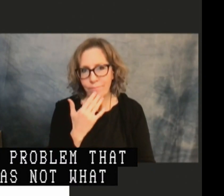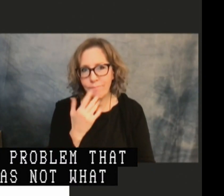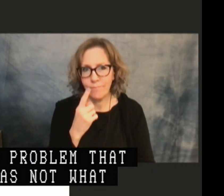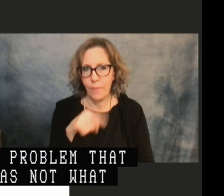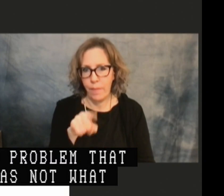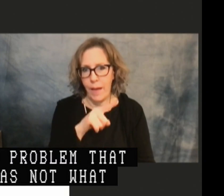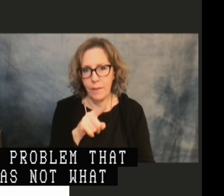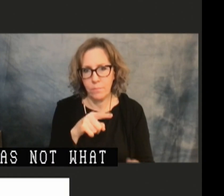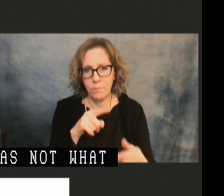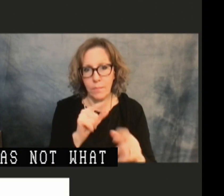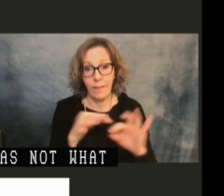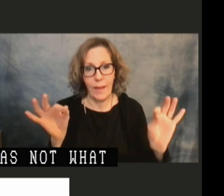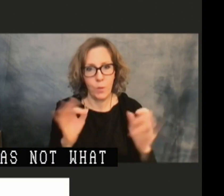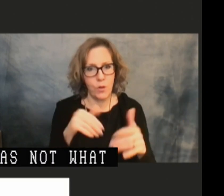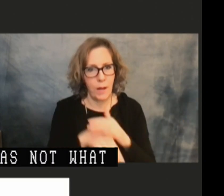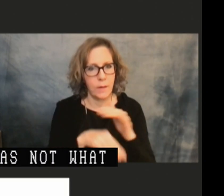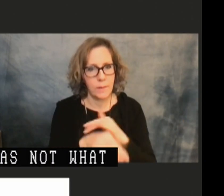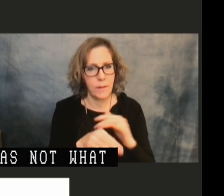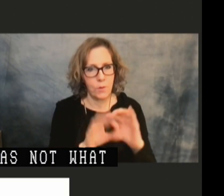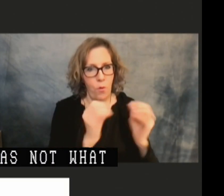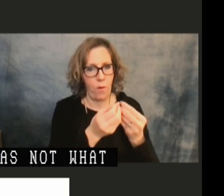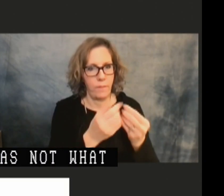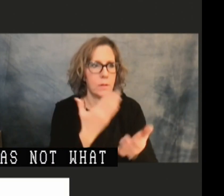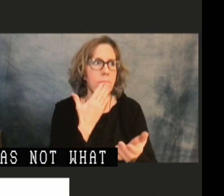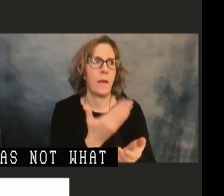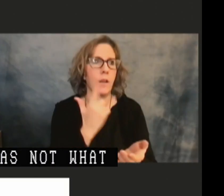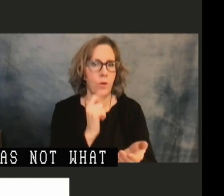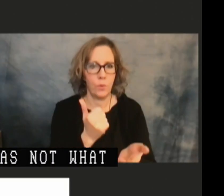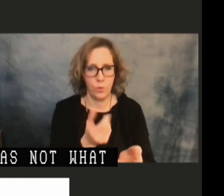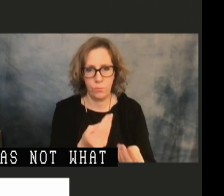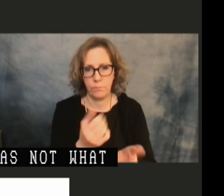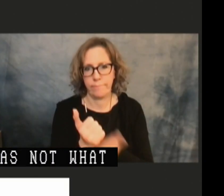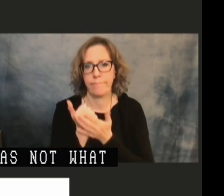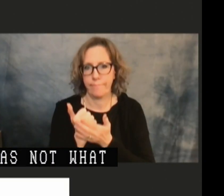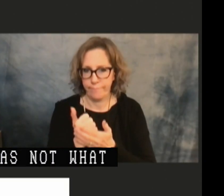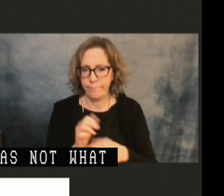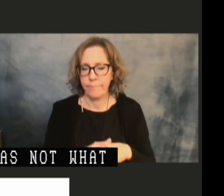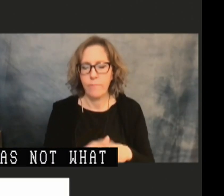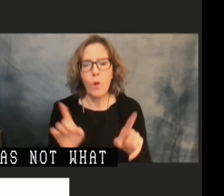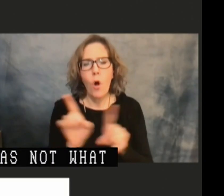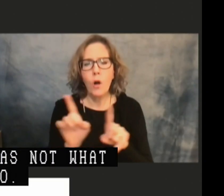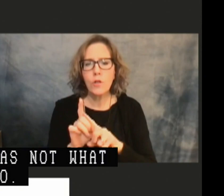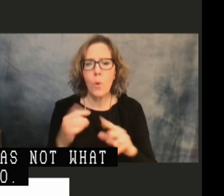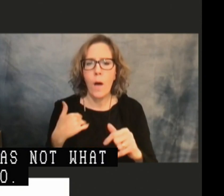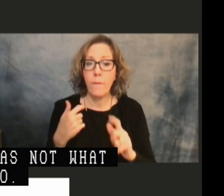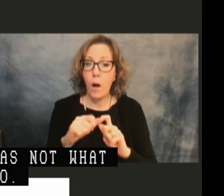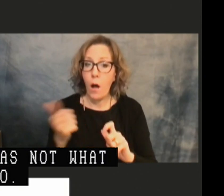And there also is accommodation